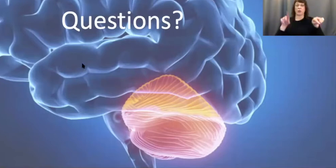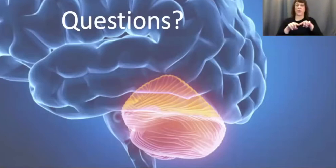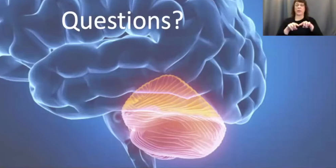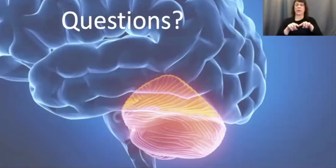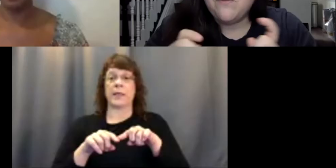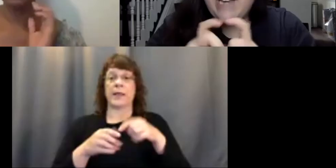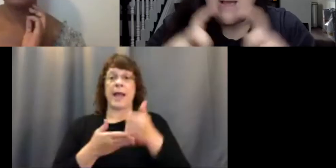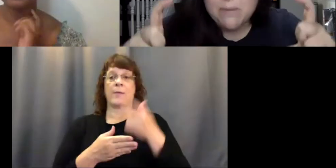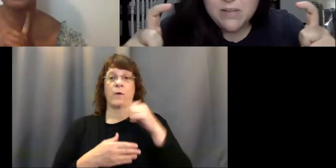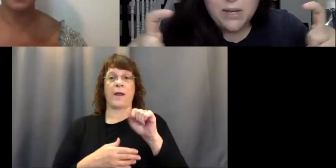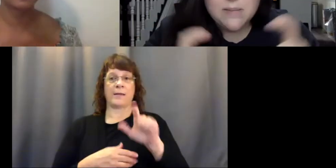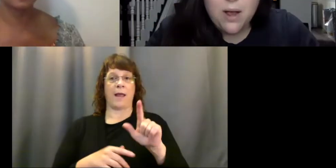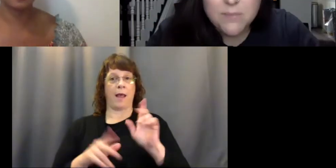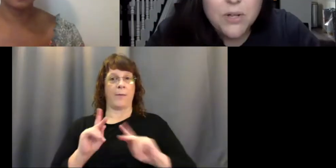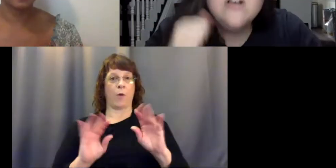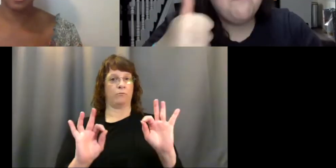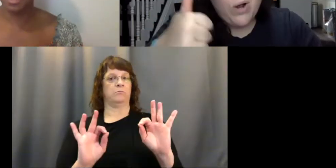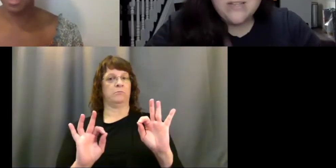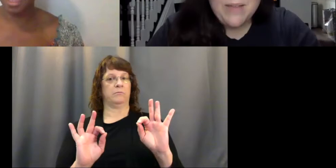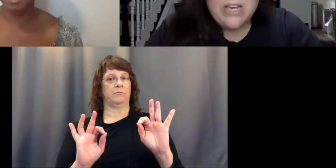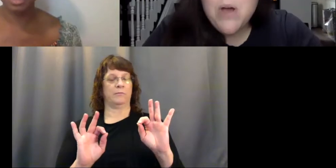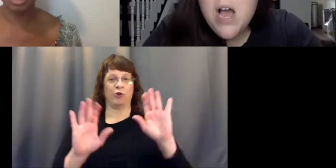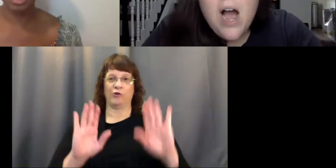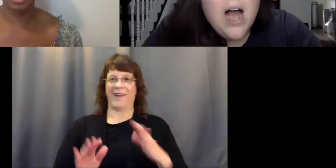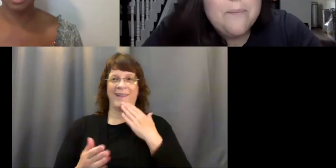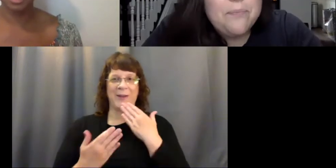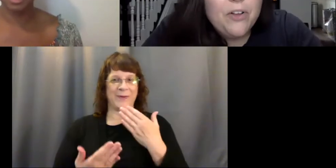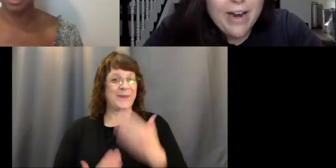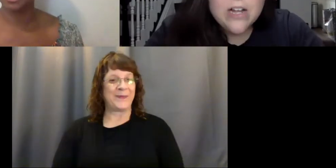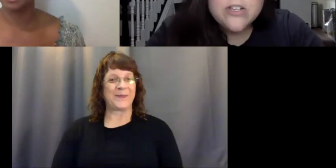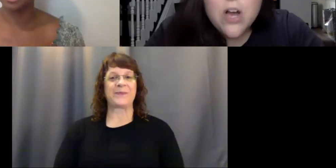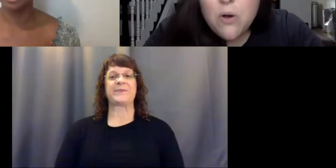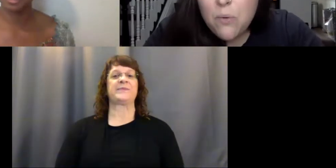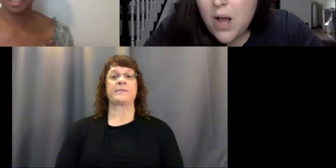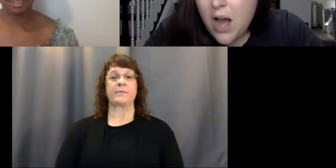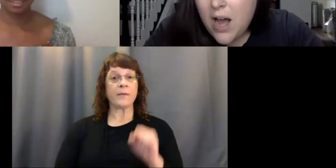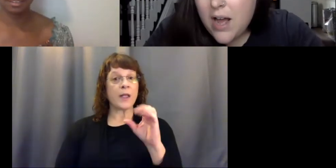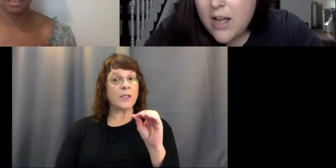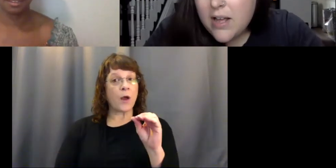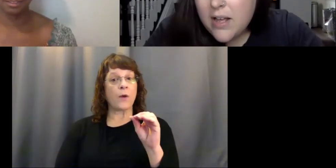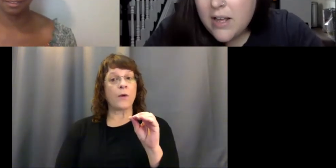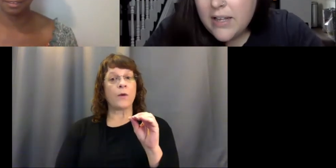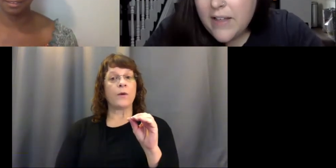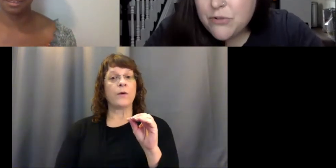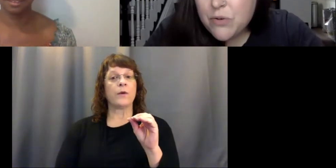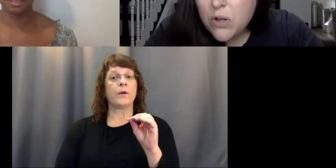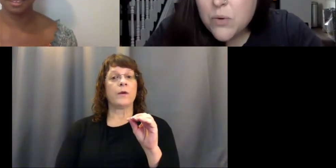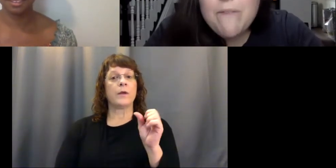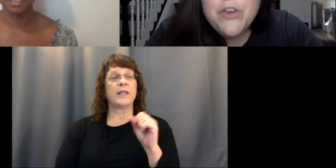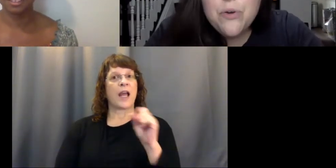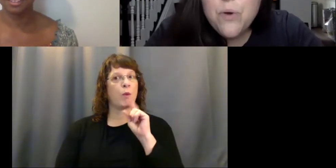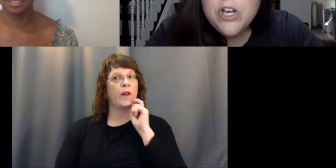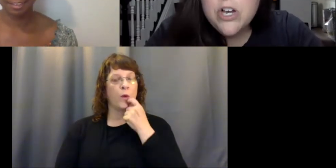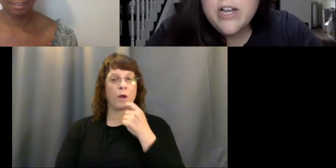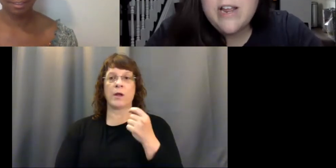our ASL folks, for Tammy to be as quick as possible. Awesome. Absolutely. Thank you. Great. So yeah, it's really cool. So